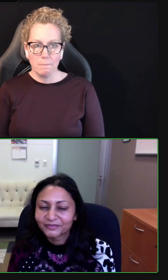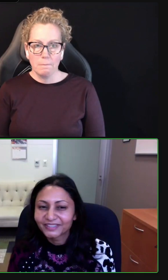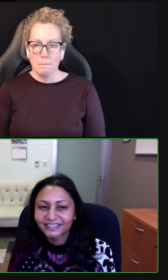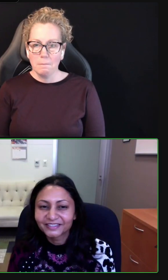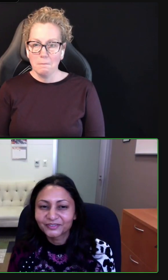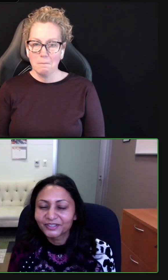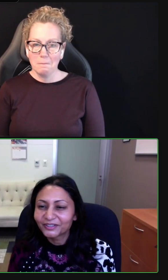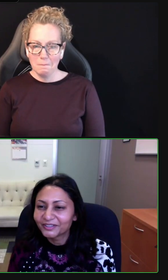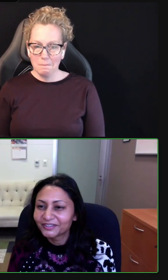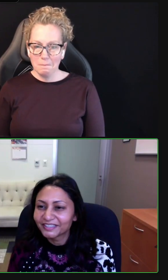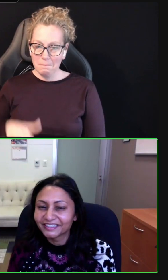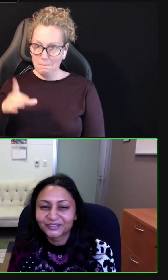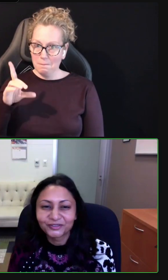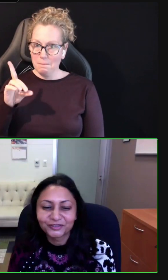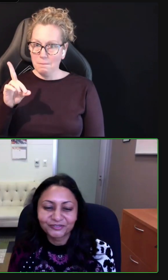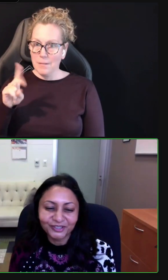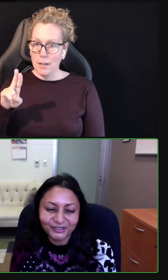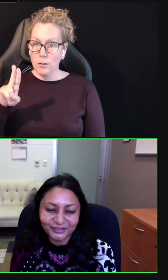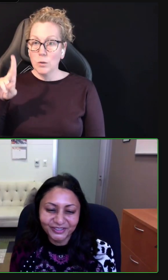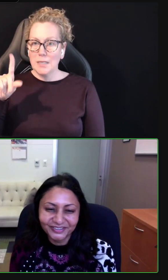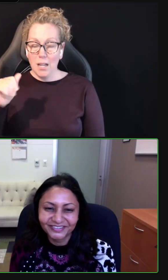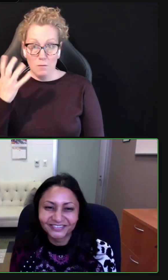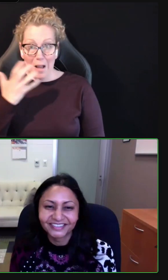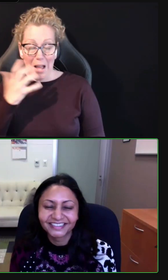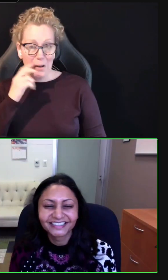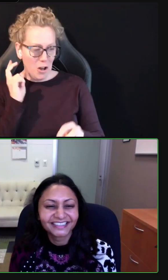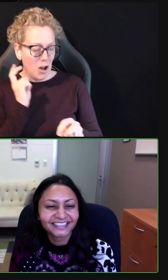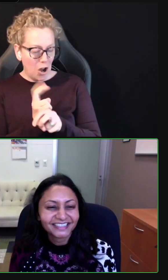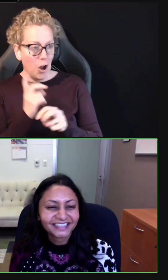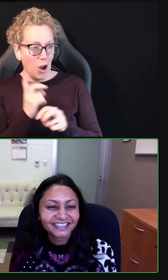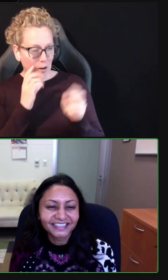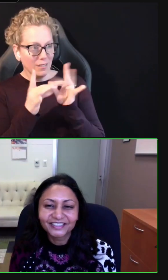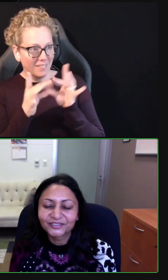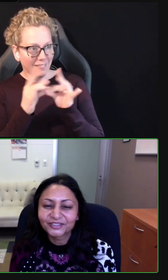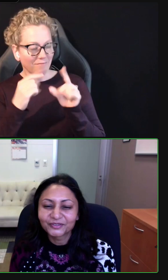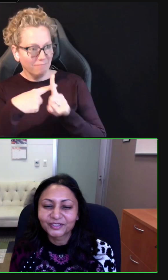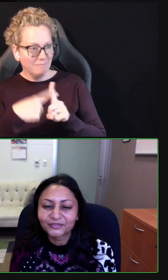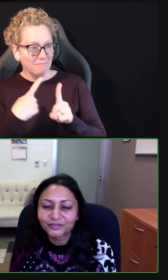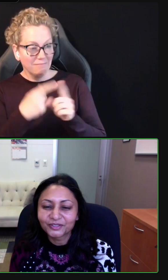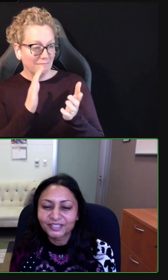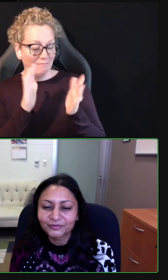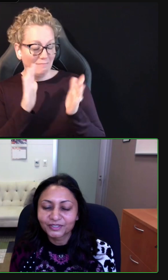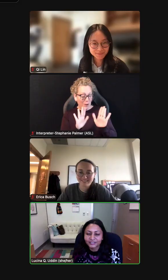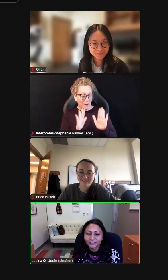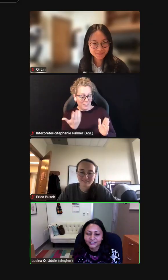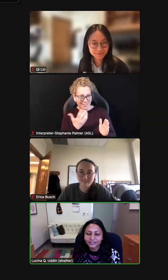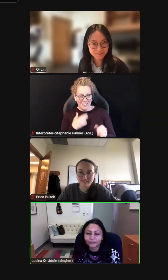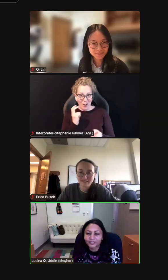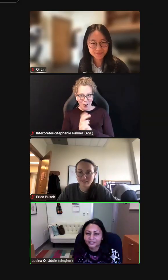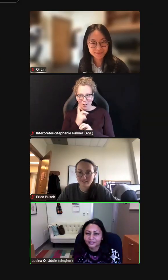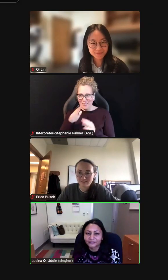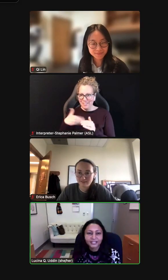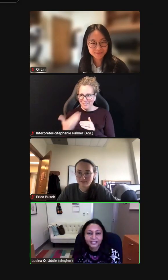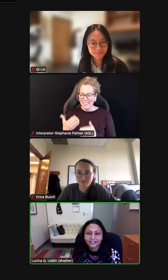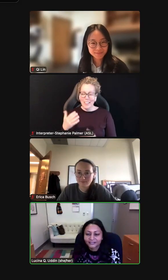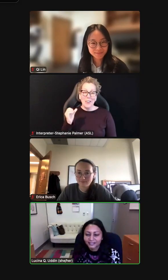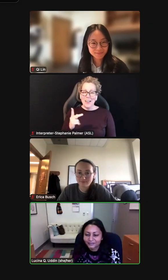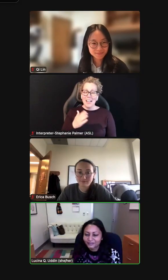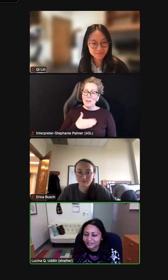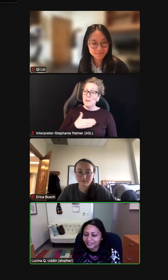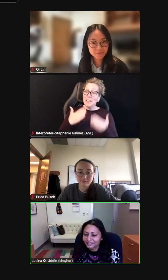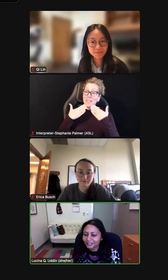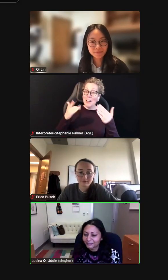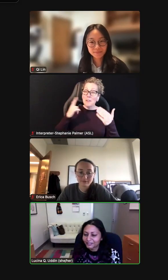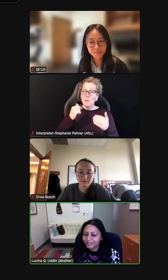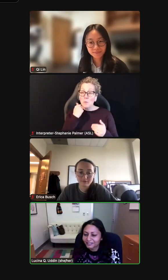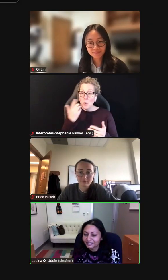Wow, that is a very hard intro to follow. Thank you so much for this really warm welcome. Thank